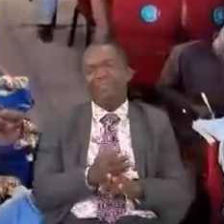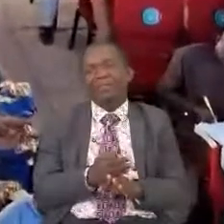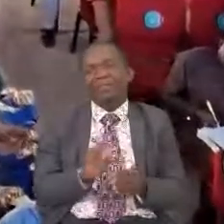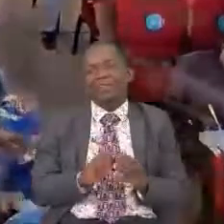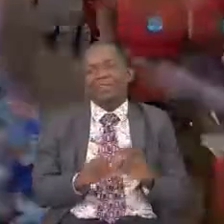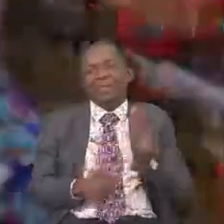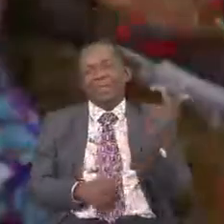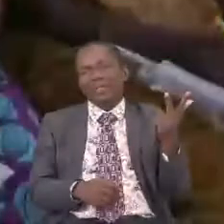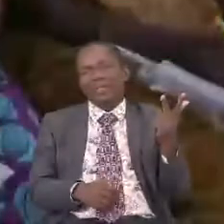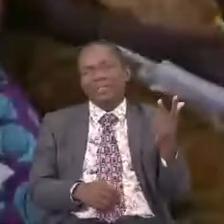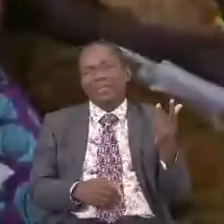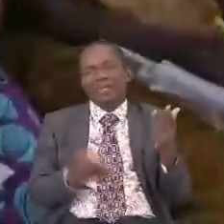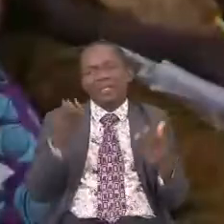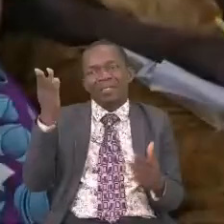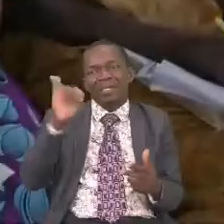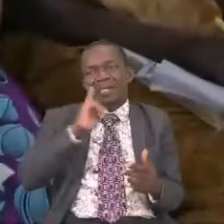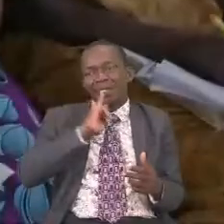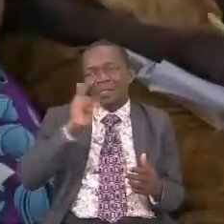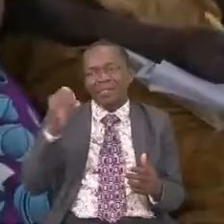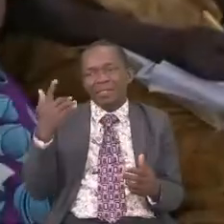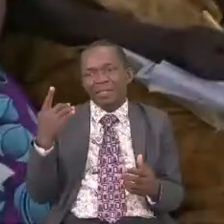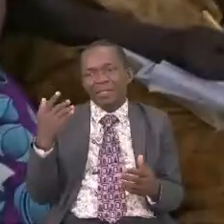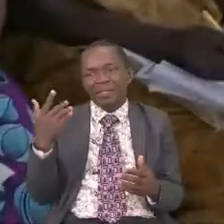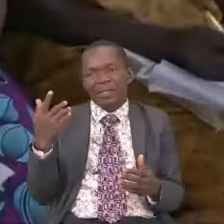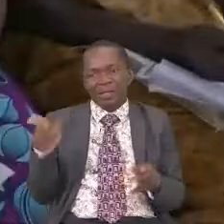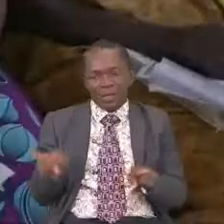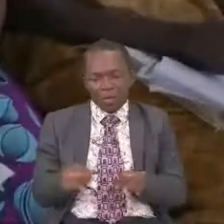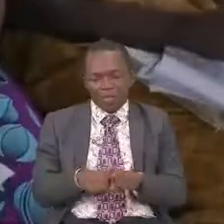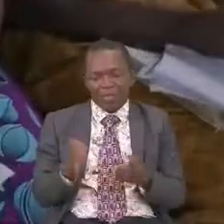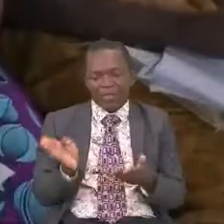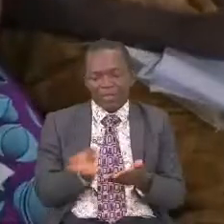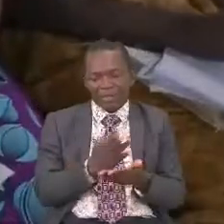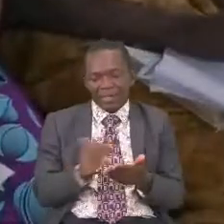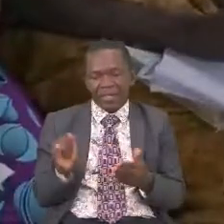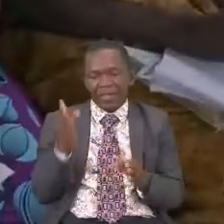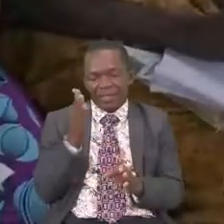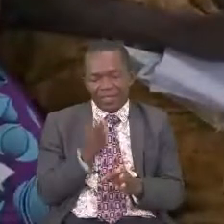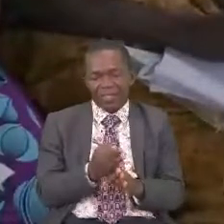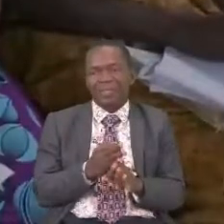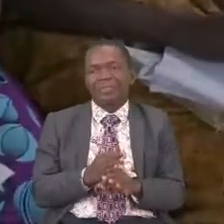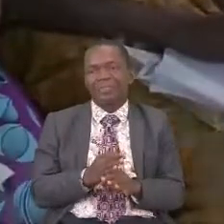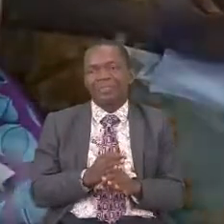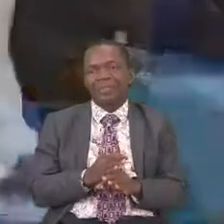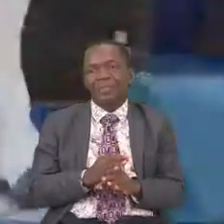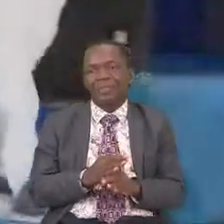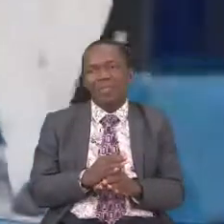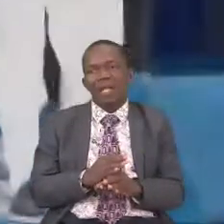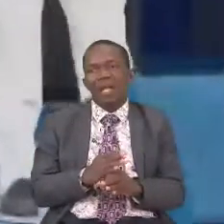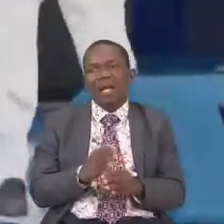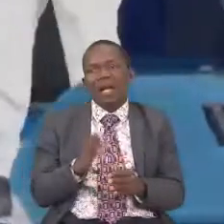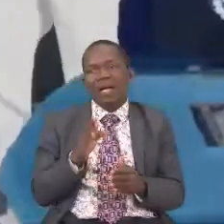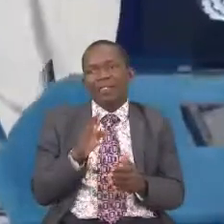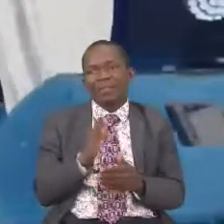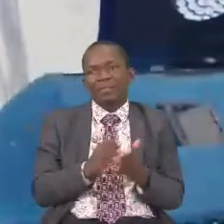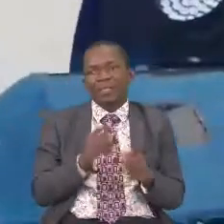the singing faith. Look at Jehoshaphat on the battlefield, and the Lord said, he had fasted, and then he had